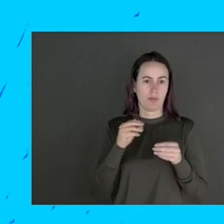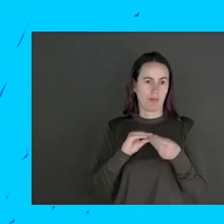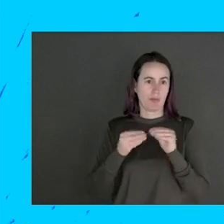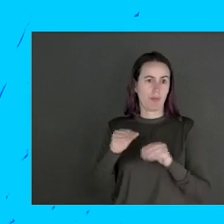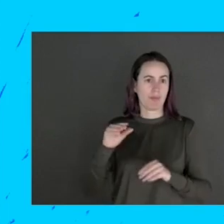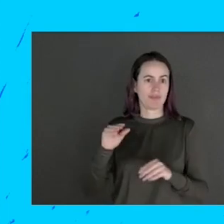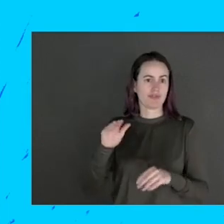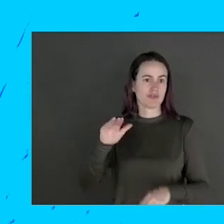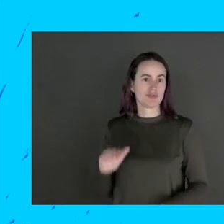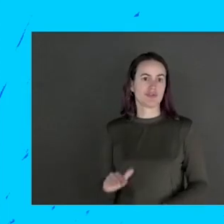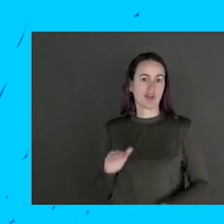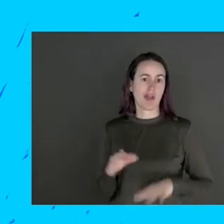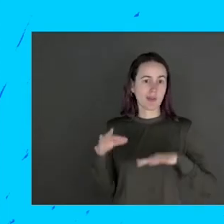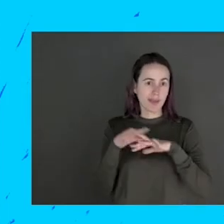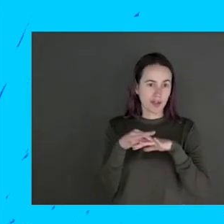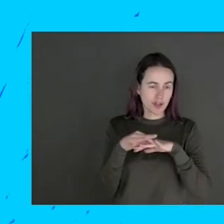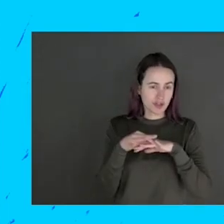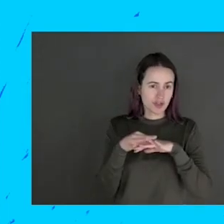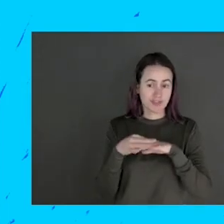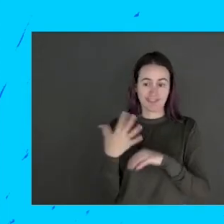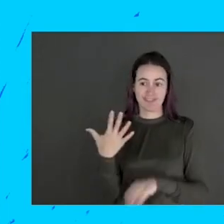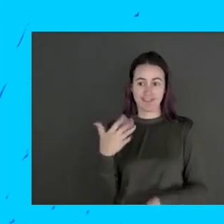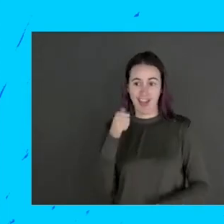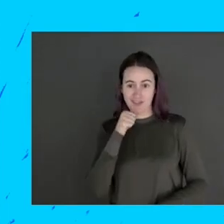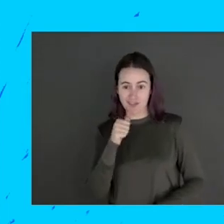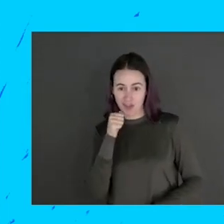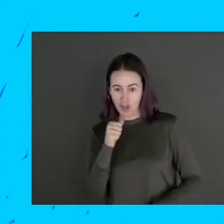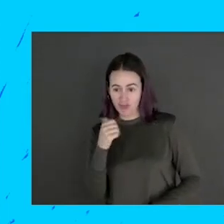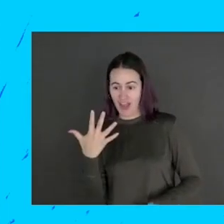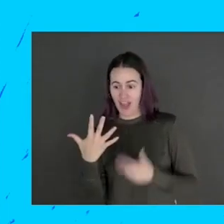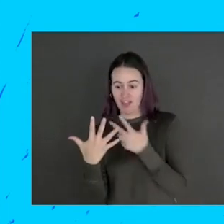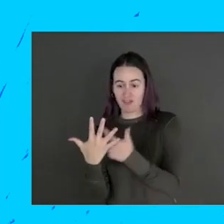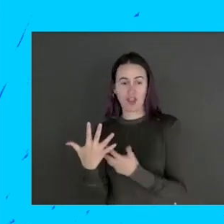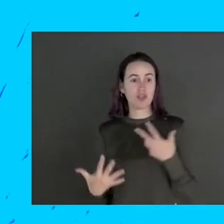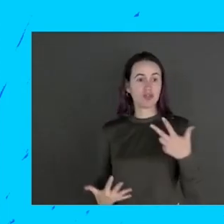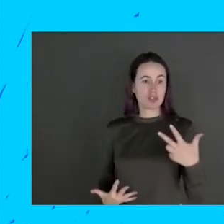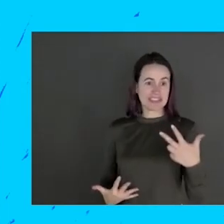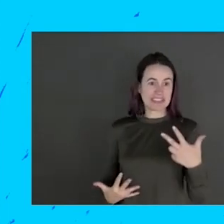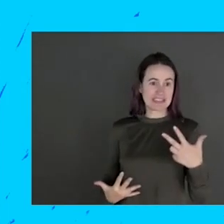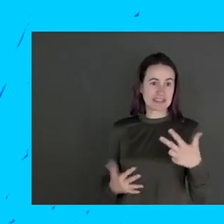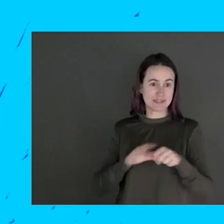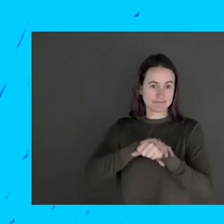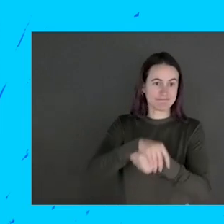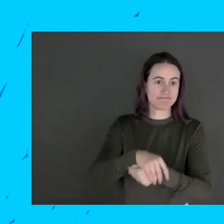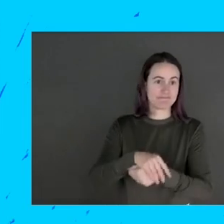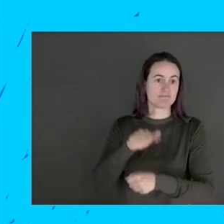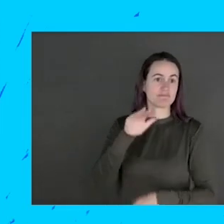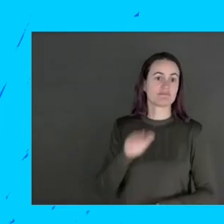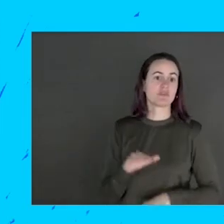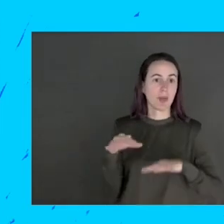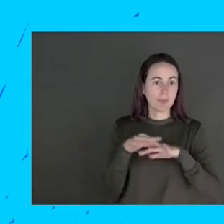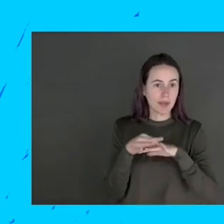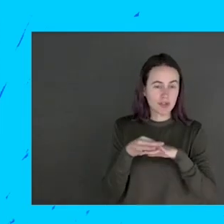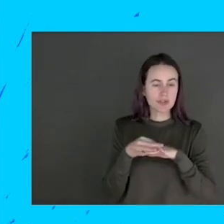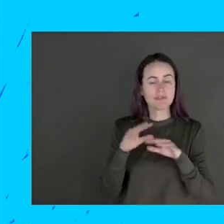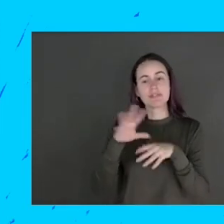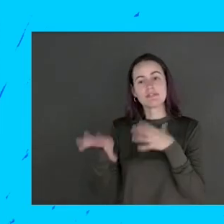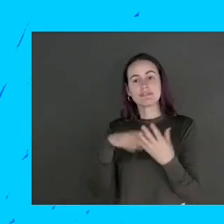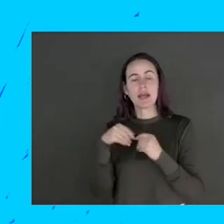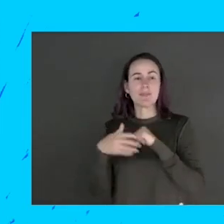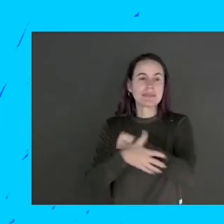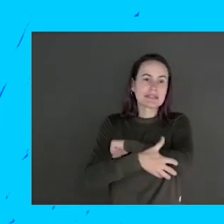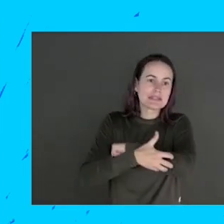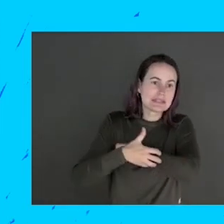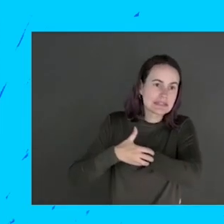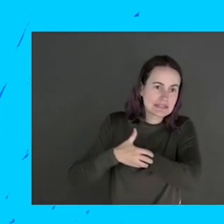for every 5 girls, 3 of them suffer child marriages. The girls are usually from poor families with loss of esteem, loss of worth, and